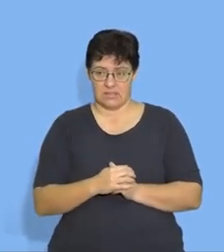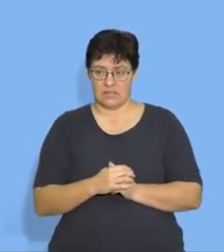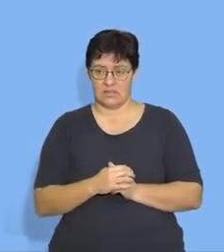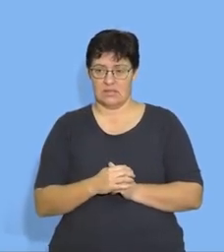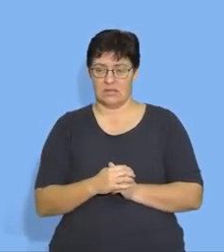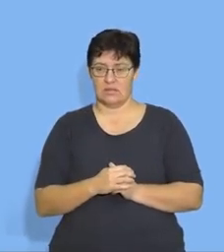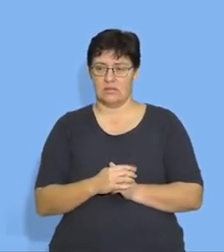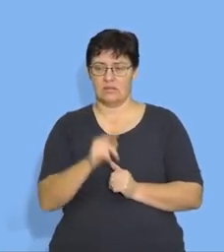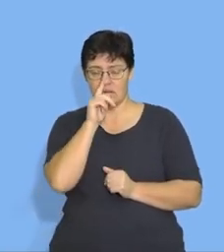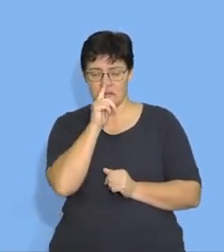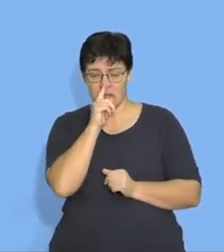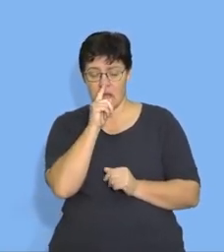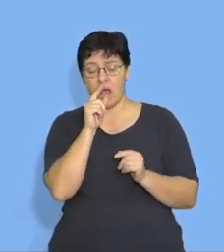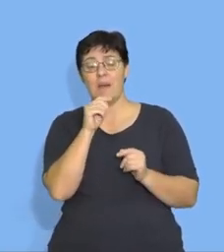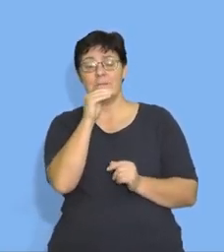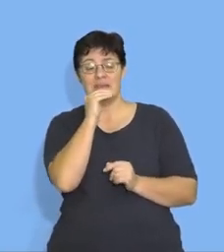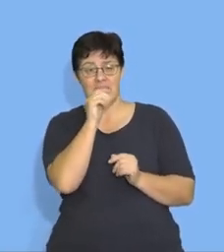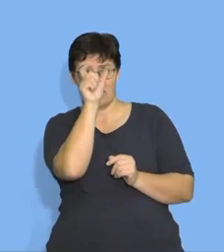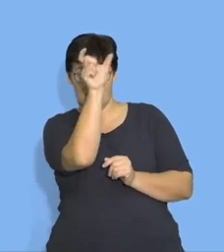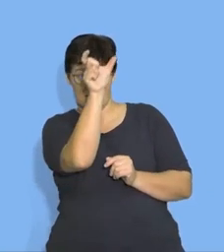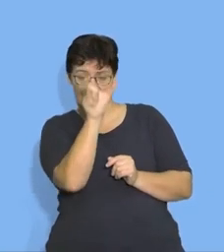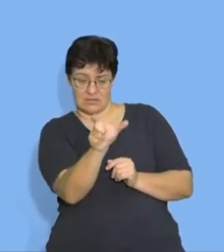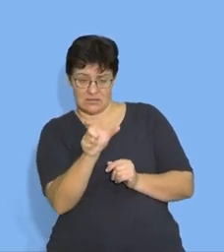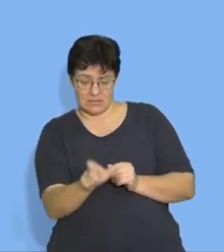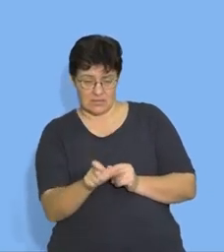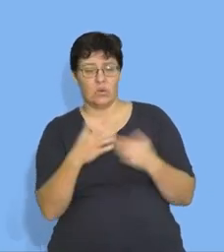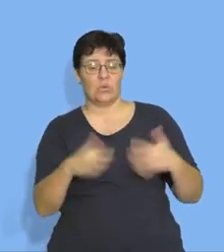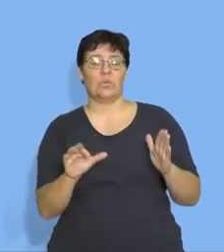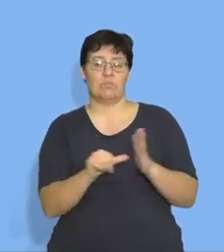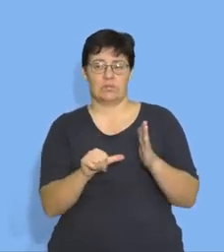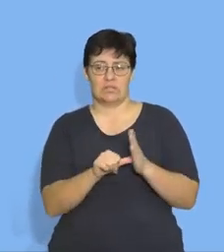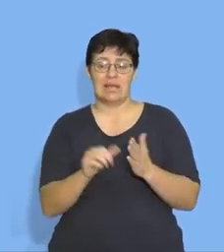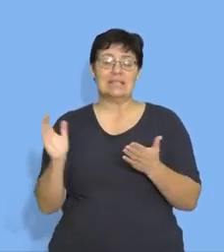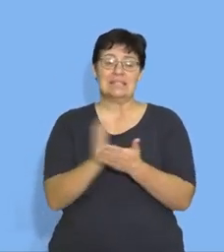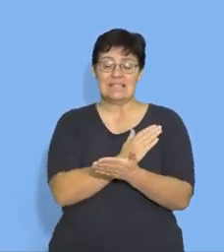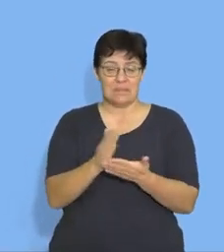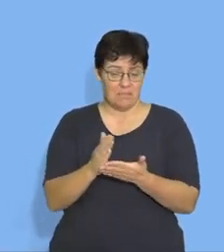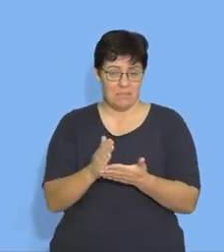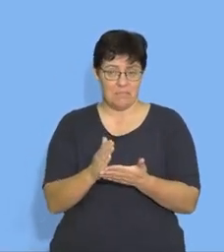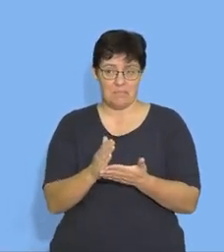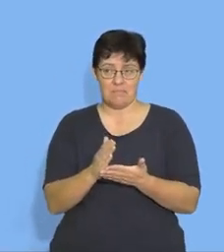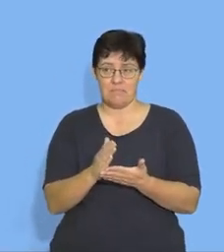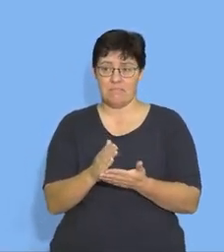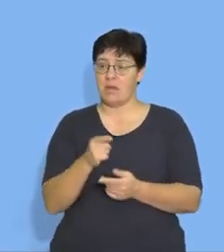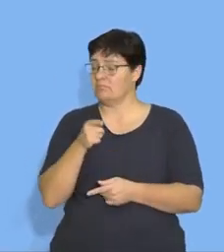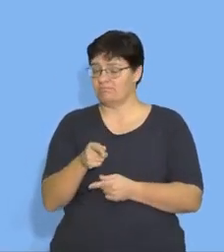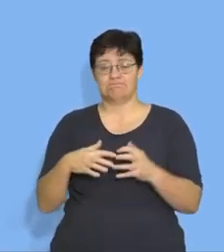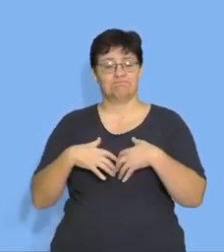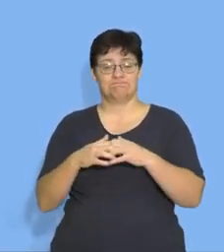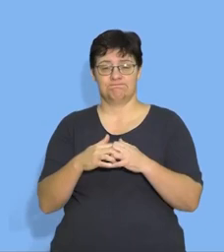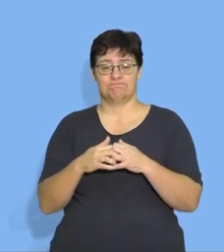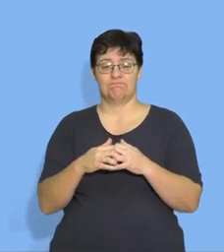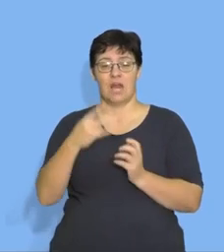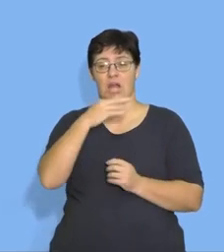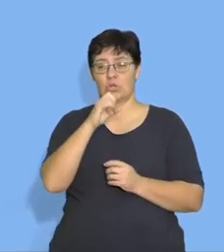note of the definitions, very, very important. So some substances, they don't produce hydronium ions in solution, but